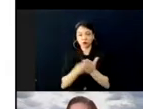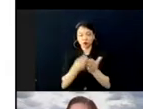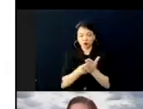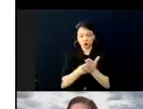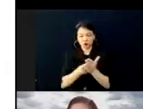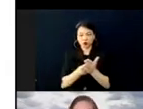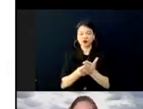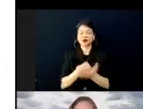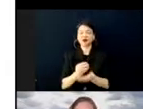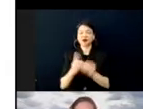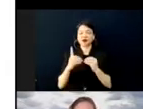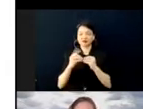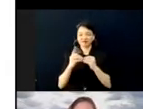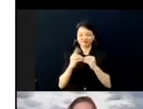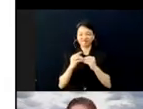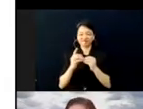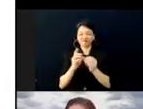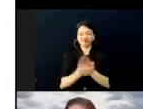1%,